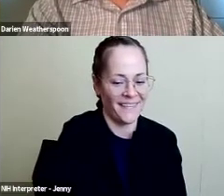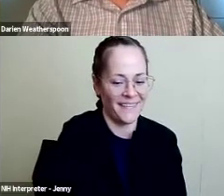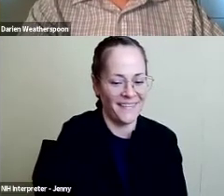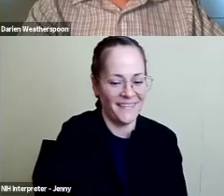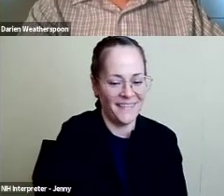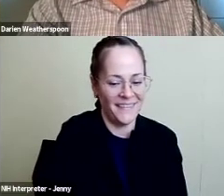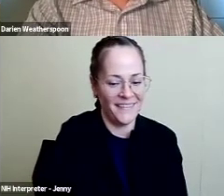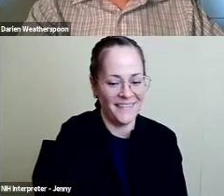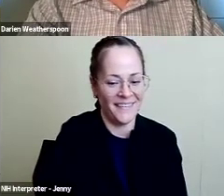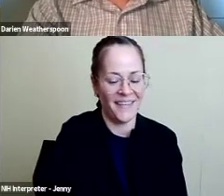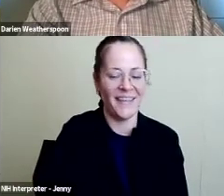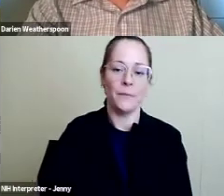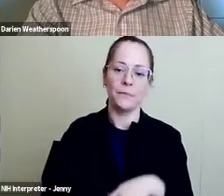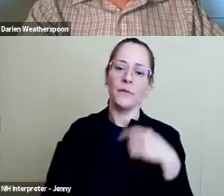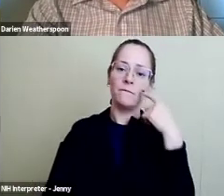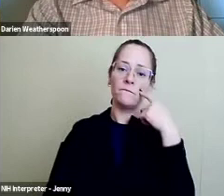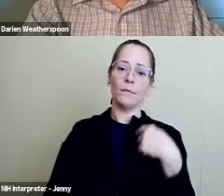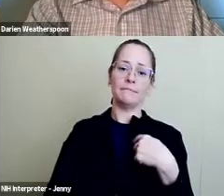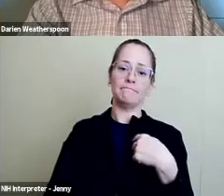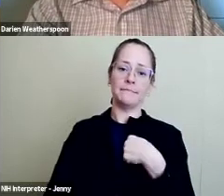For me, I think